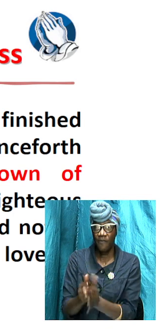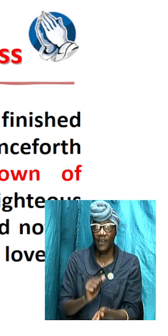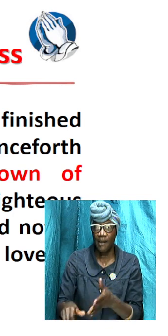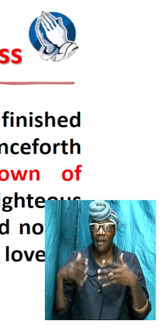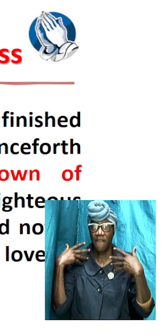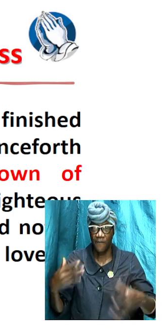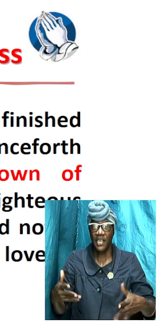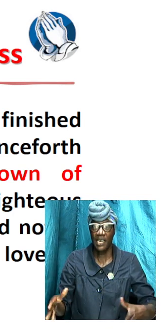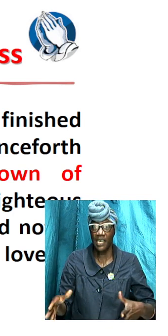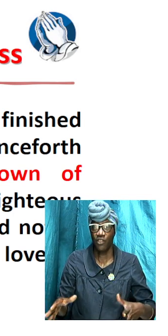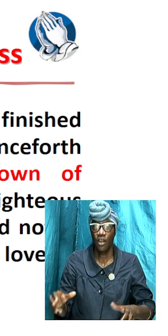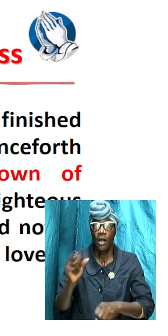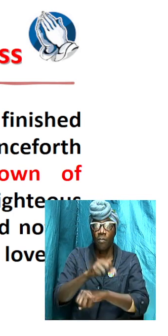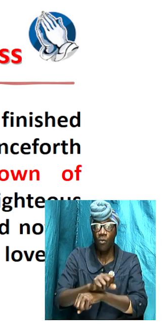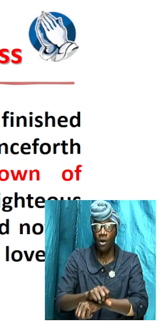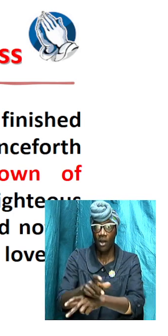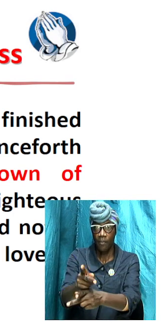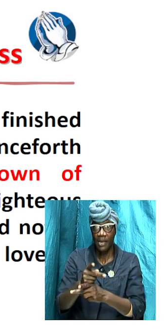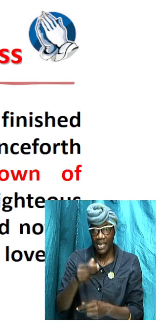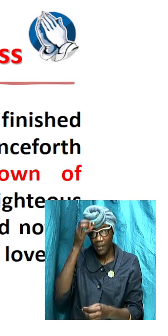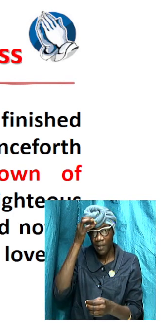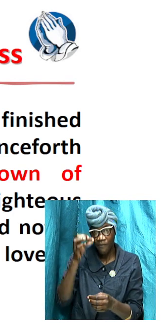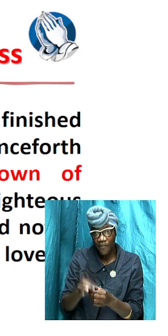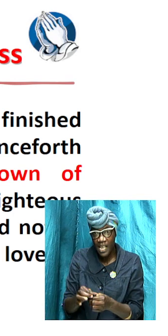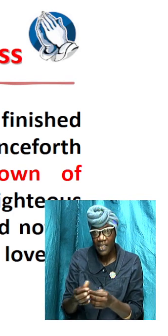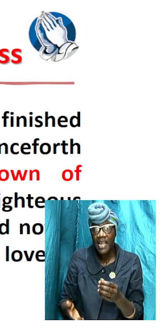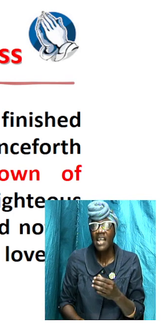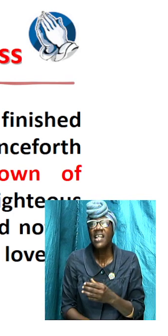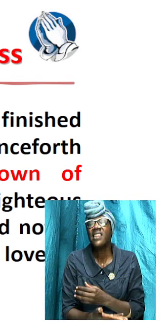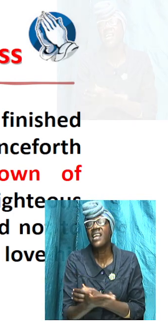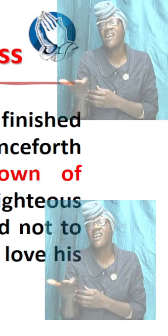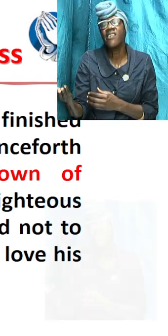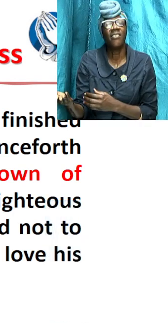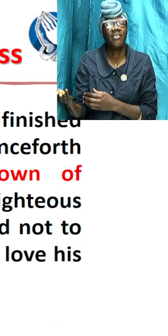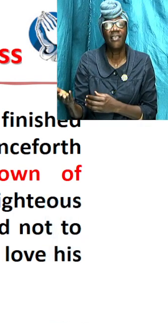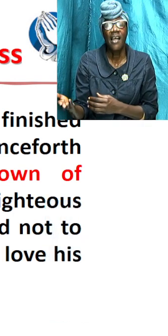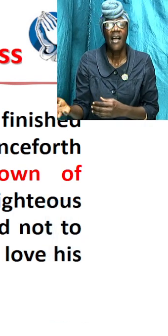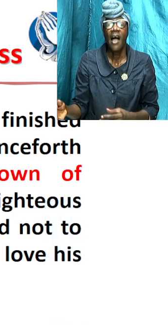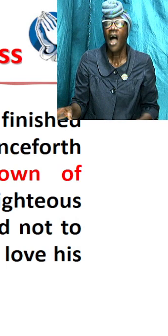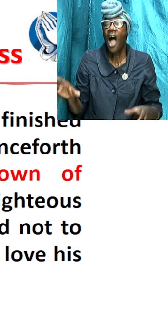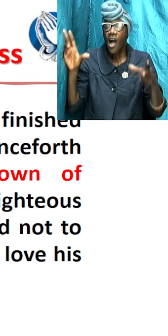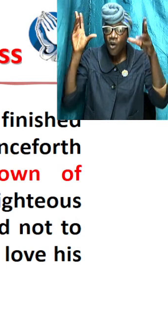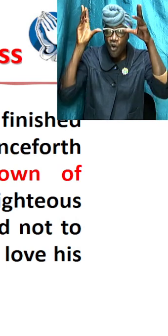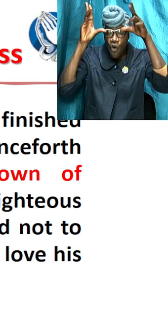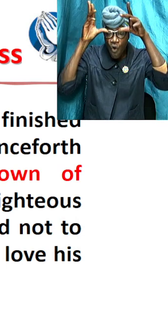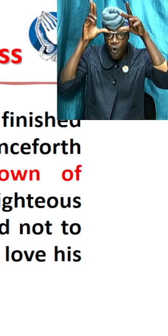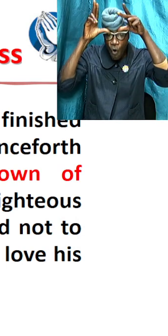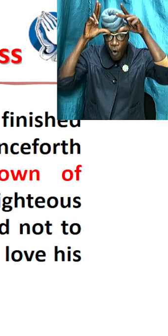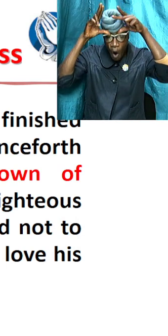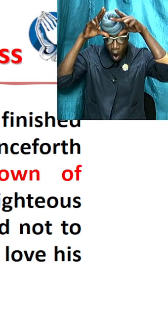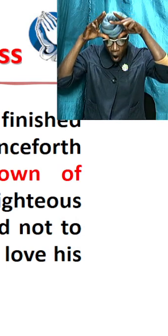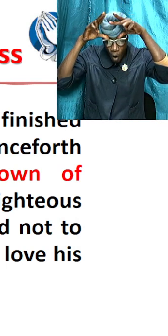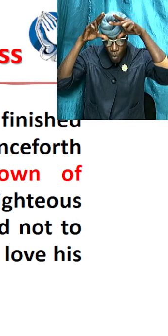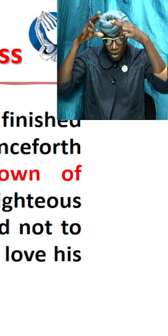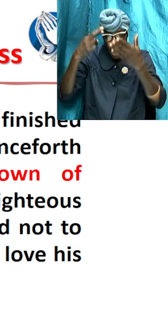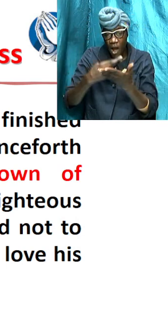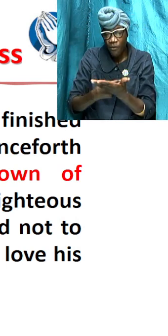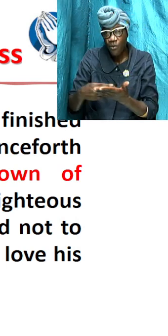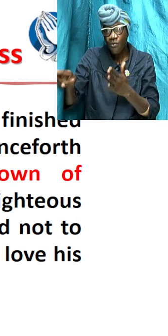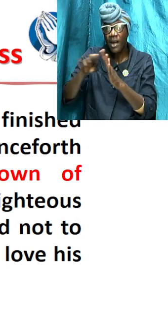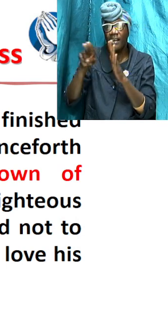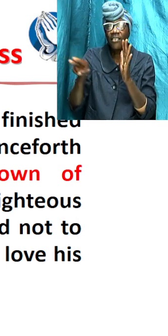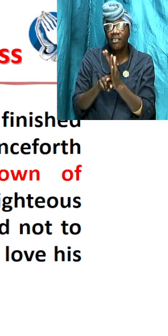have kept the faith. Henceforth, there is laid up for me a crown of righteousness, my